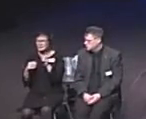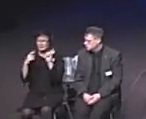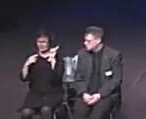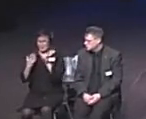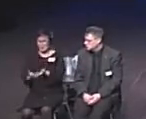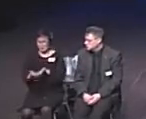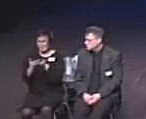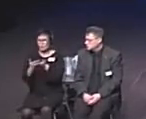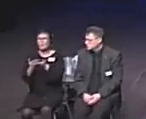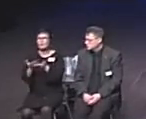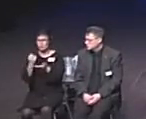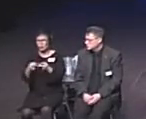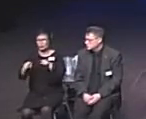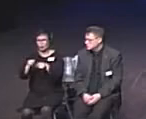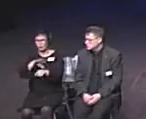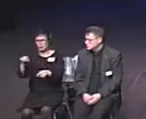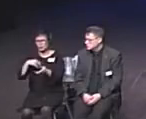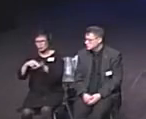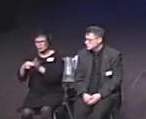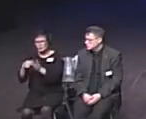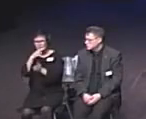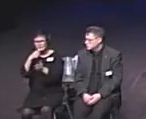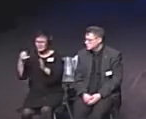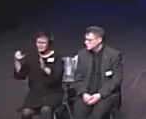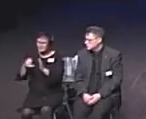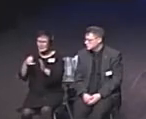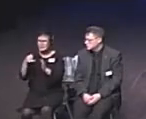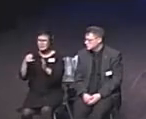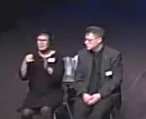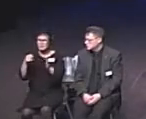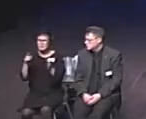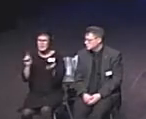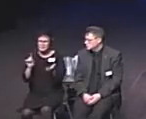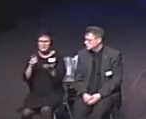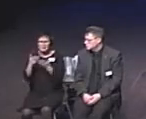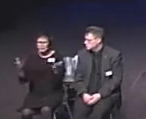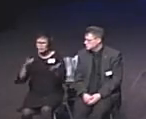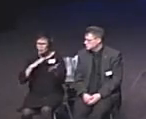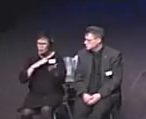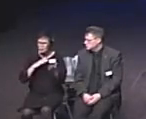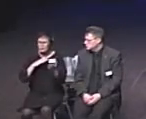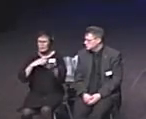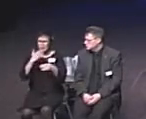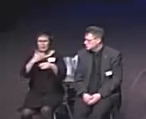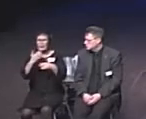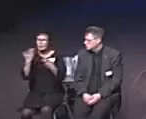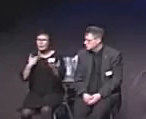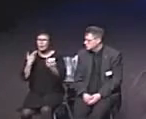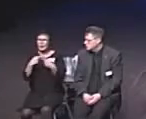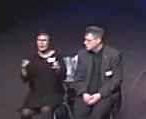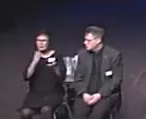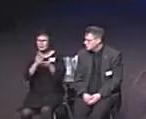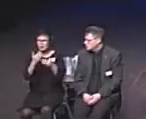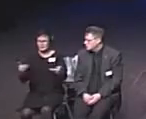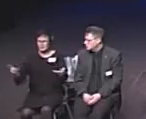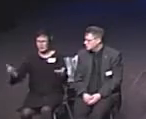possible to do this. Here you have lots of information of what the installation is. We have 43 installations in the exhibition. And every